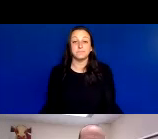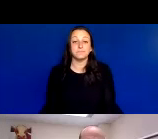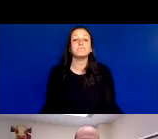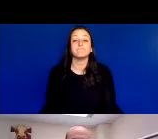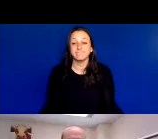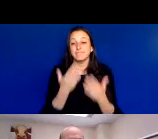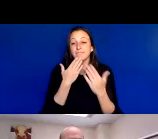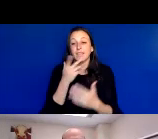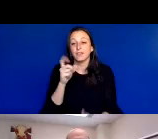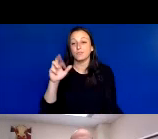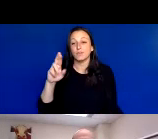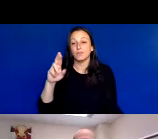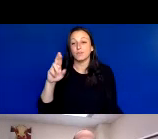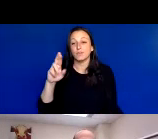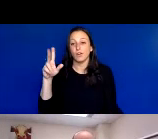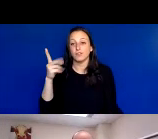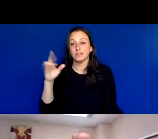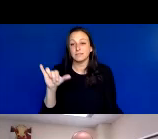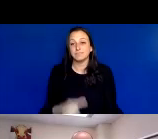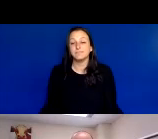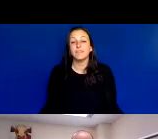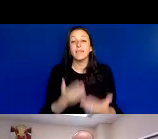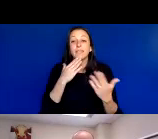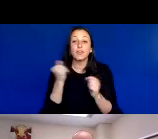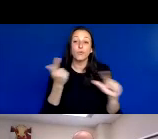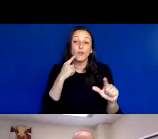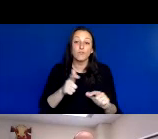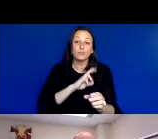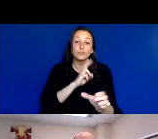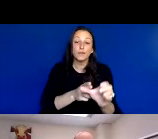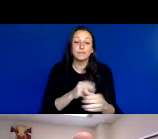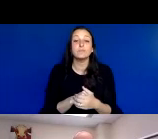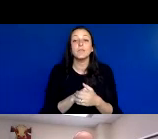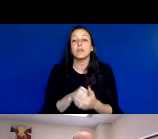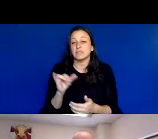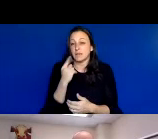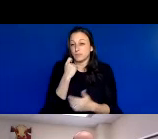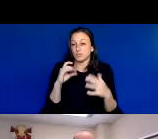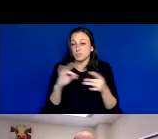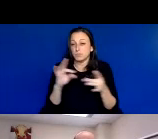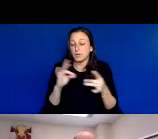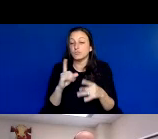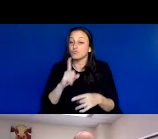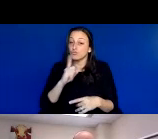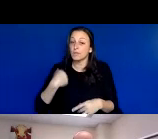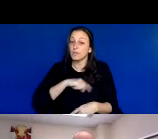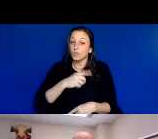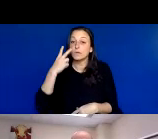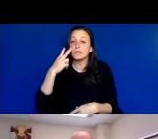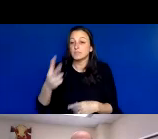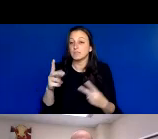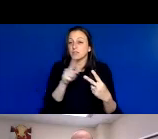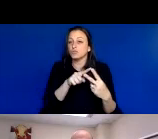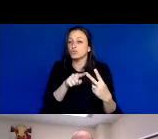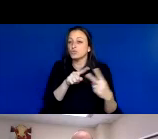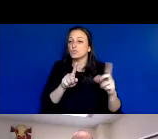Thank you, Dr. Hurley, and thank you all for joining. So as Dr. Hurley talked about at the beginning here, we really are seeing two different